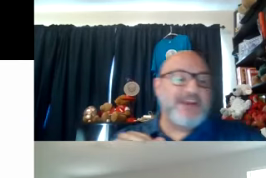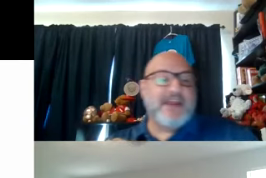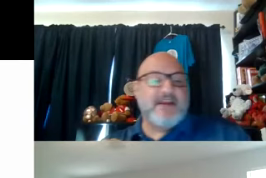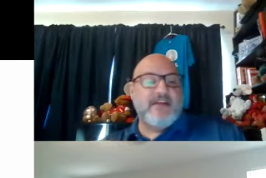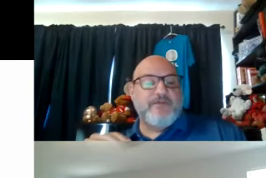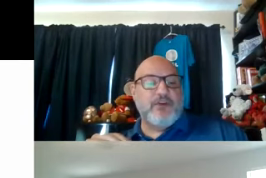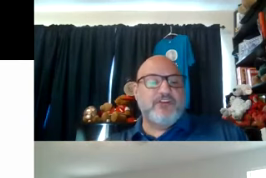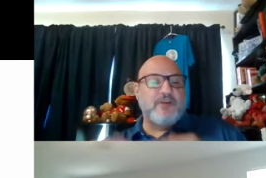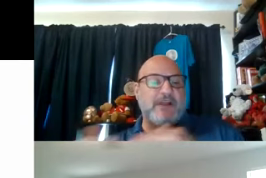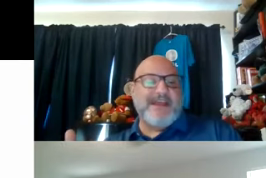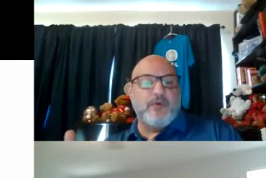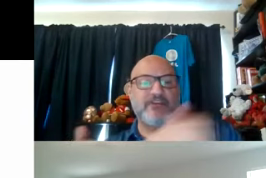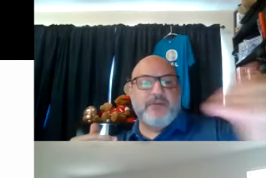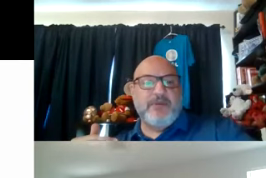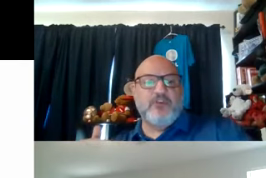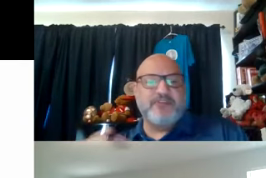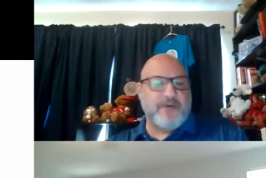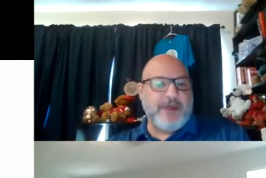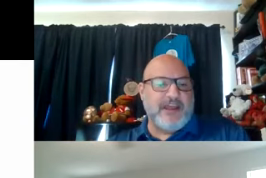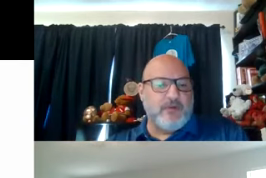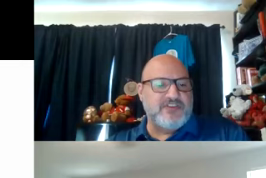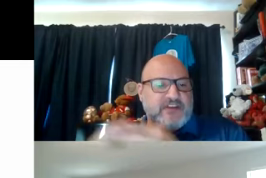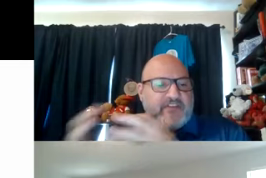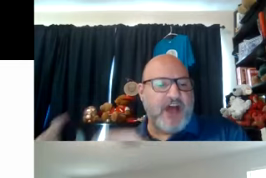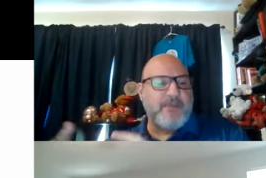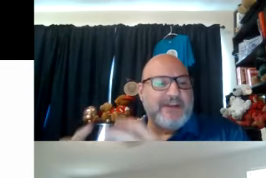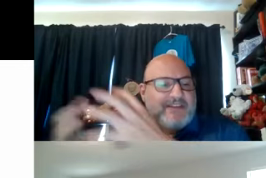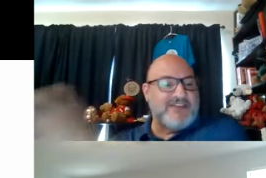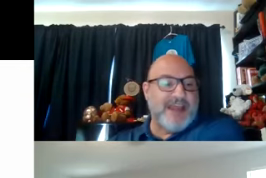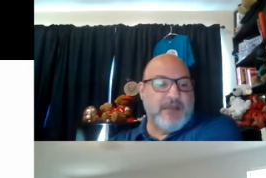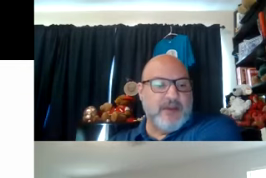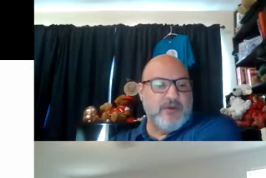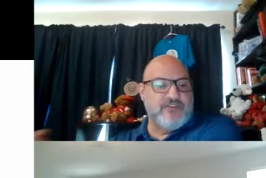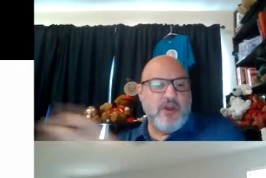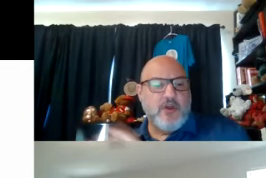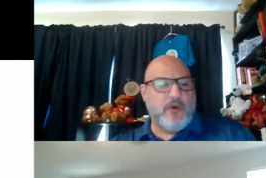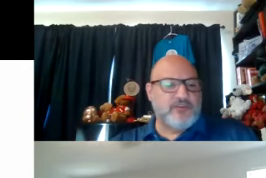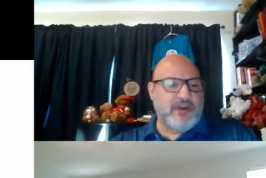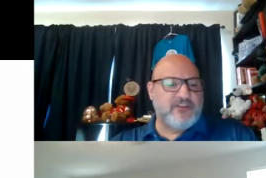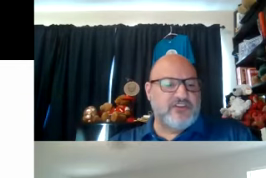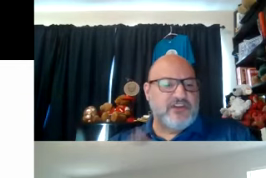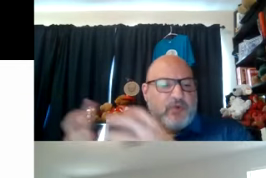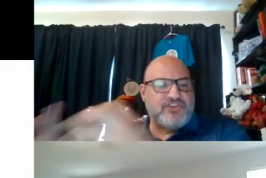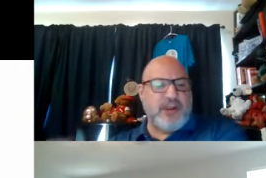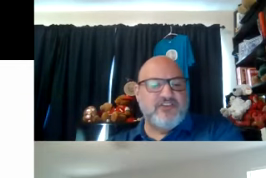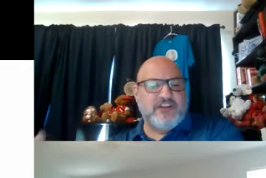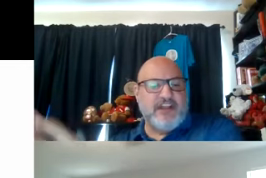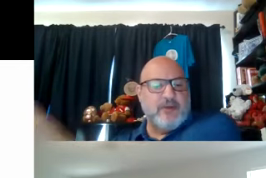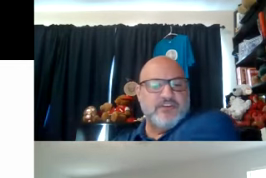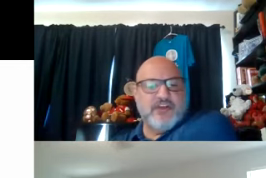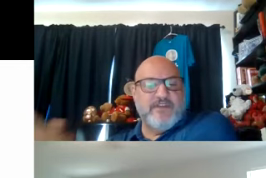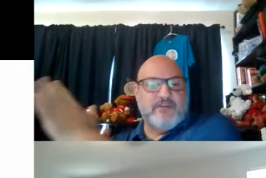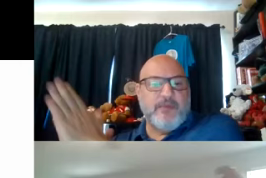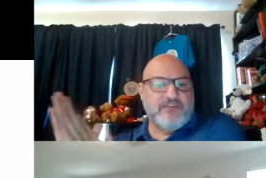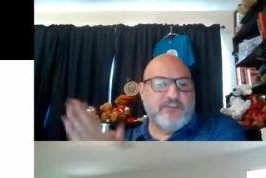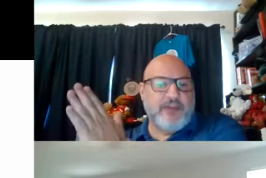True, but again, if you're going to talk about language, then be more specific about language. It's copied in the same language, whereas translation, we're changing the